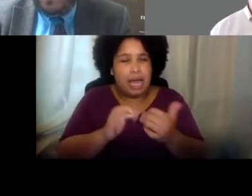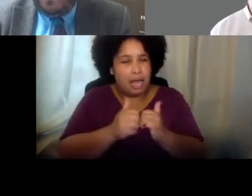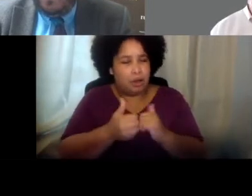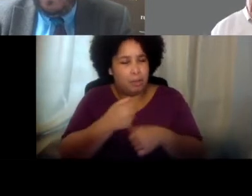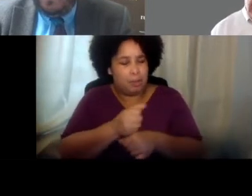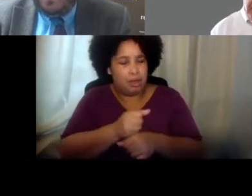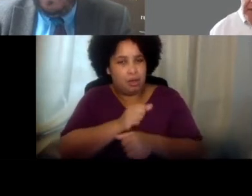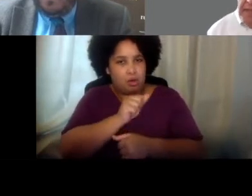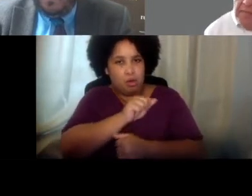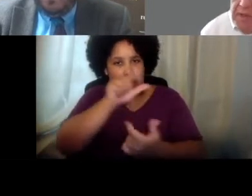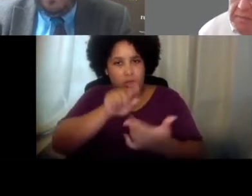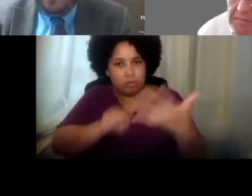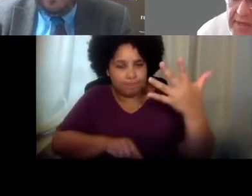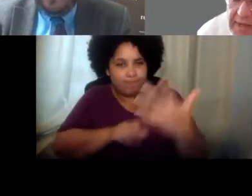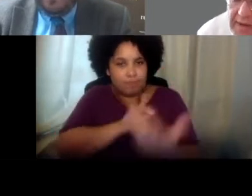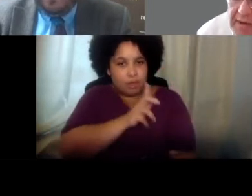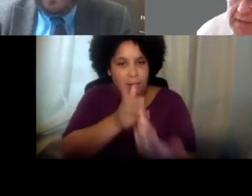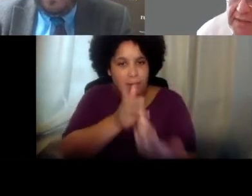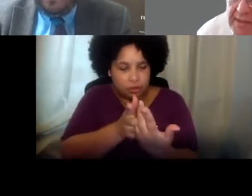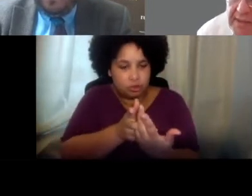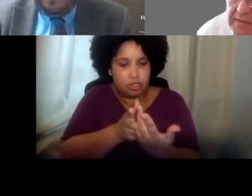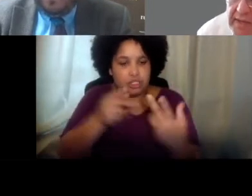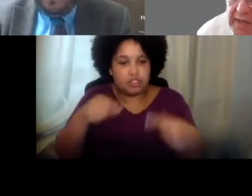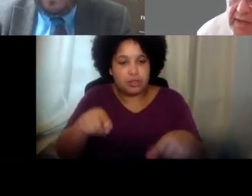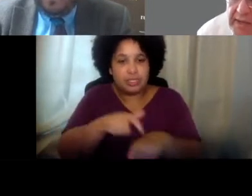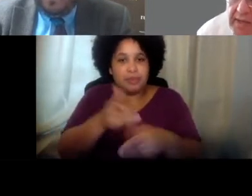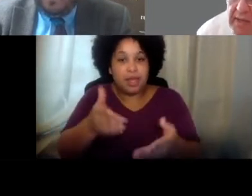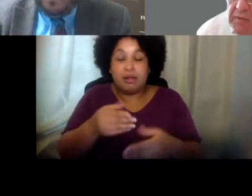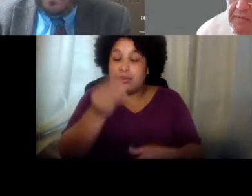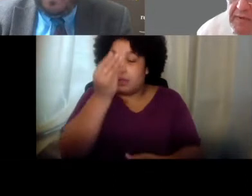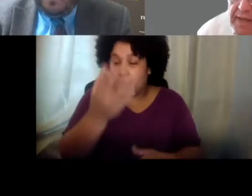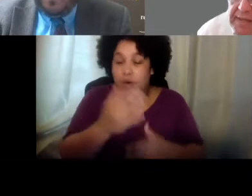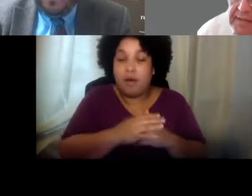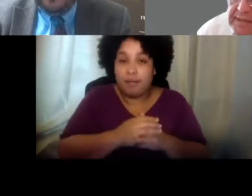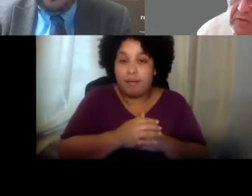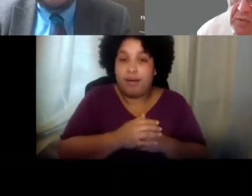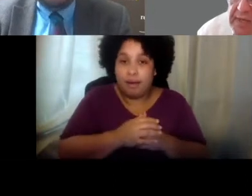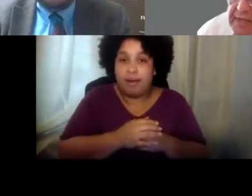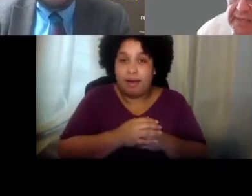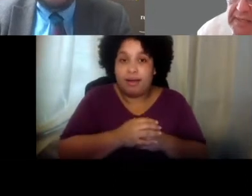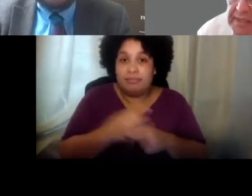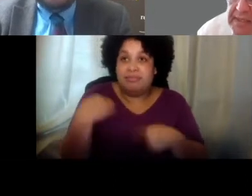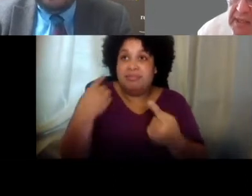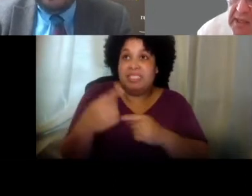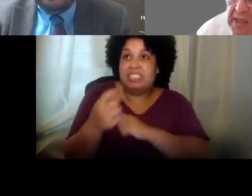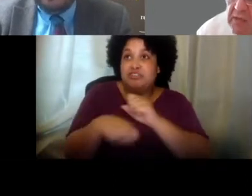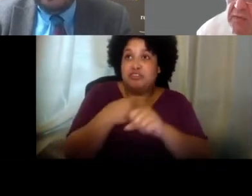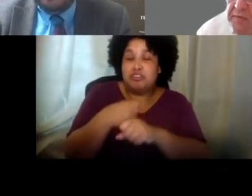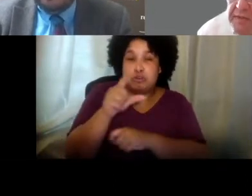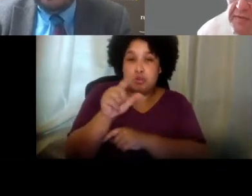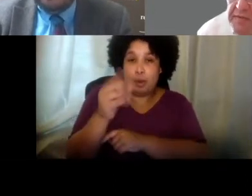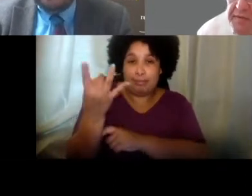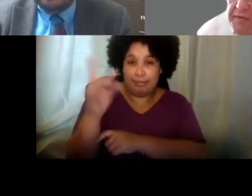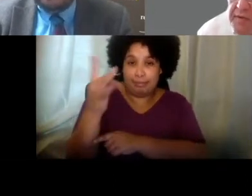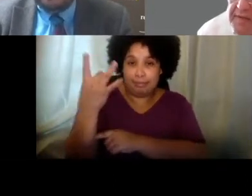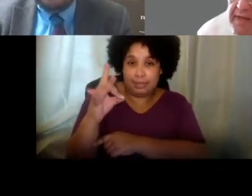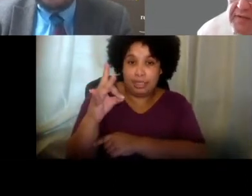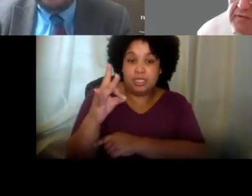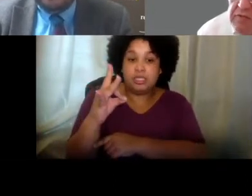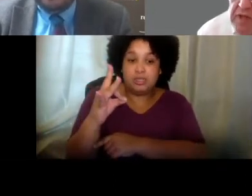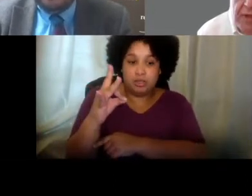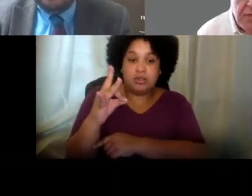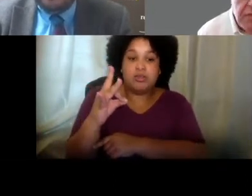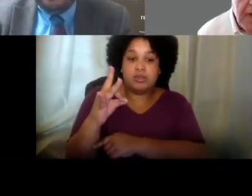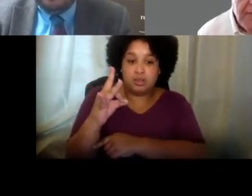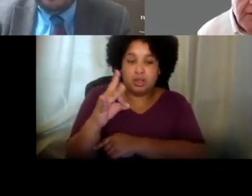those accommodations? And while I'm there, I could tell you that we've had, since 2018, we've delivered